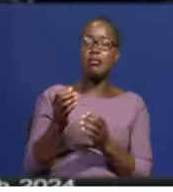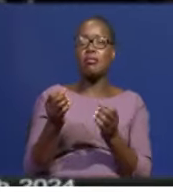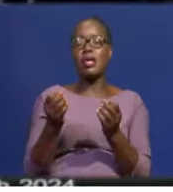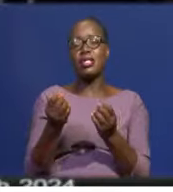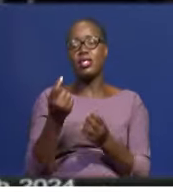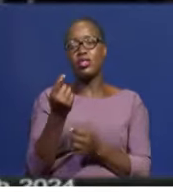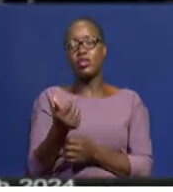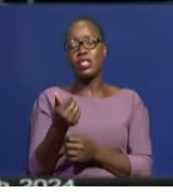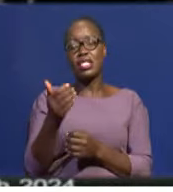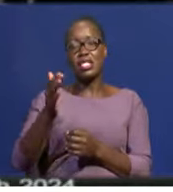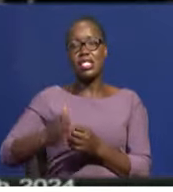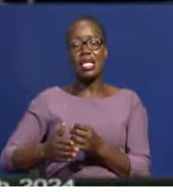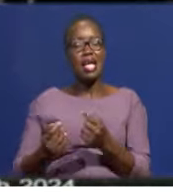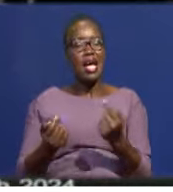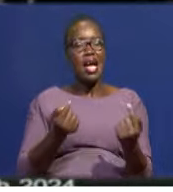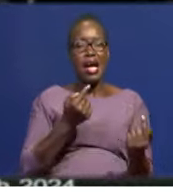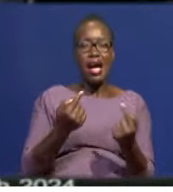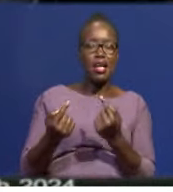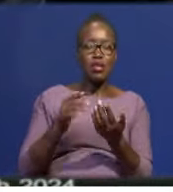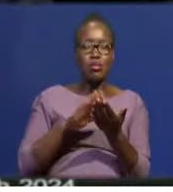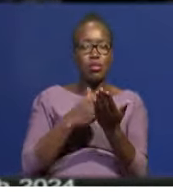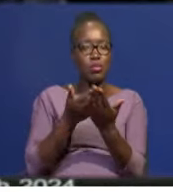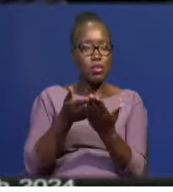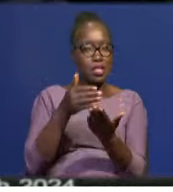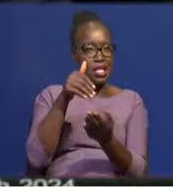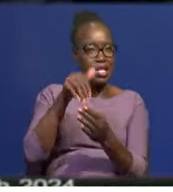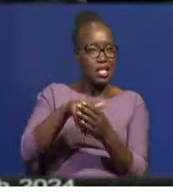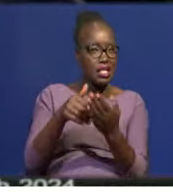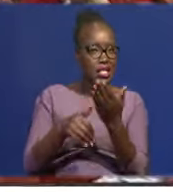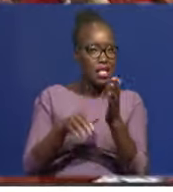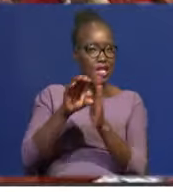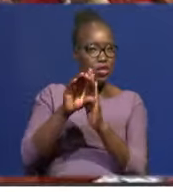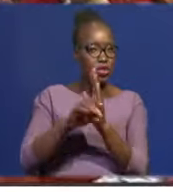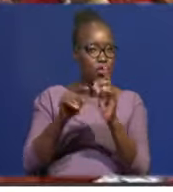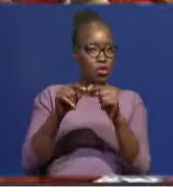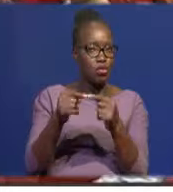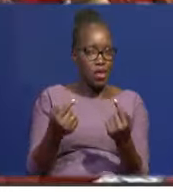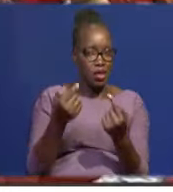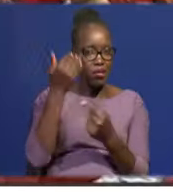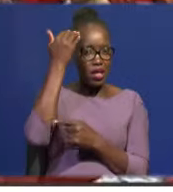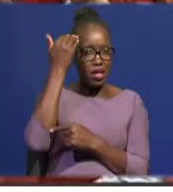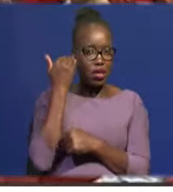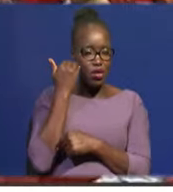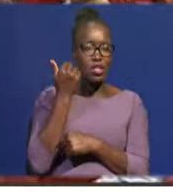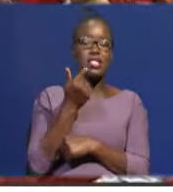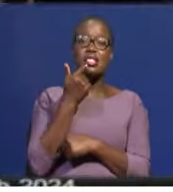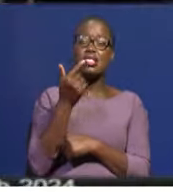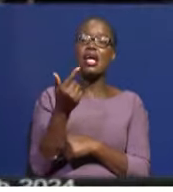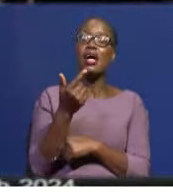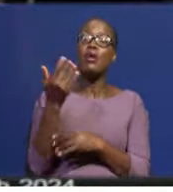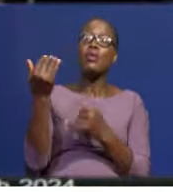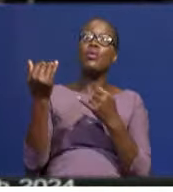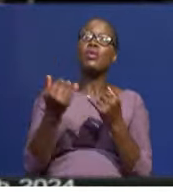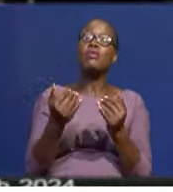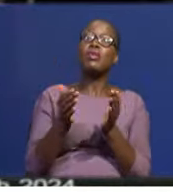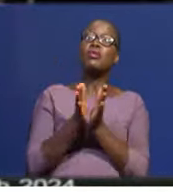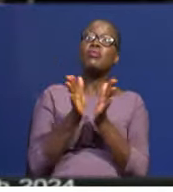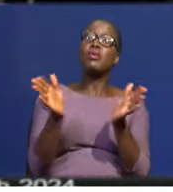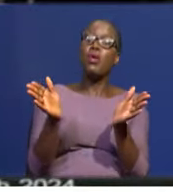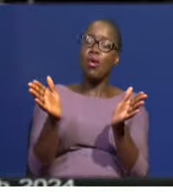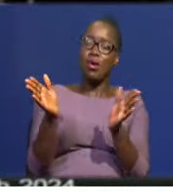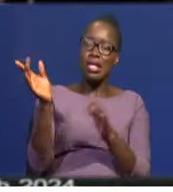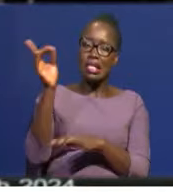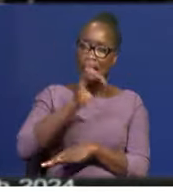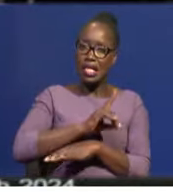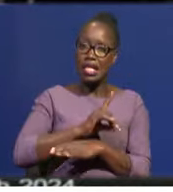Wandai had argued the bill contained proposals that were found unconstitutional by the court. We are being invited in broad daylight